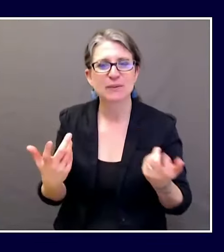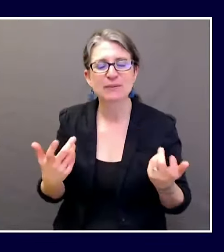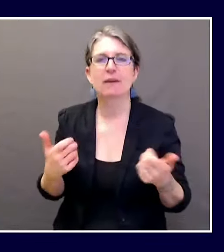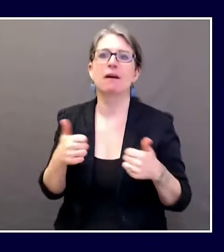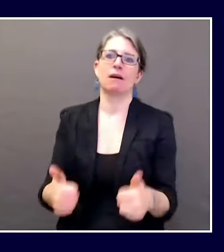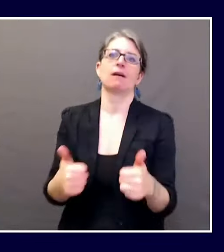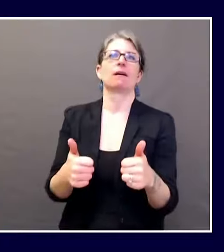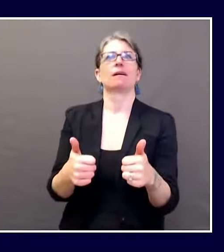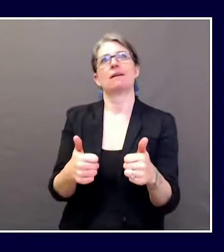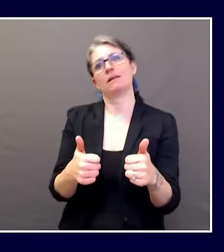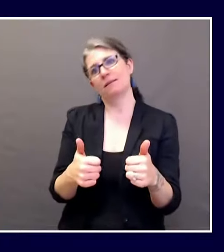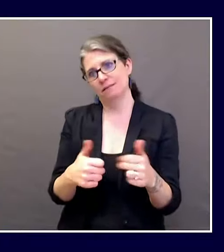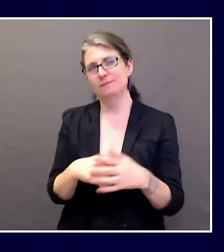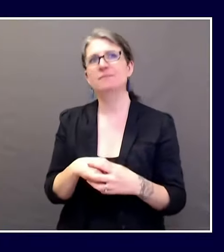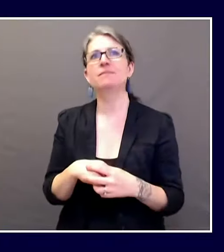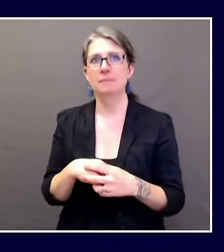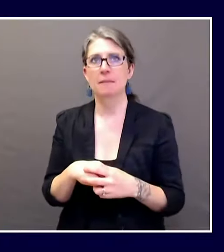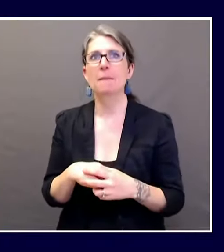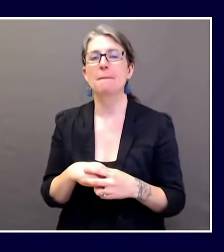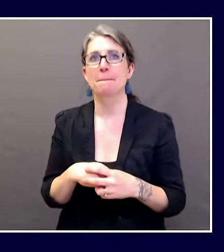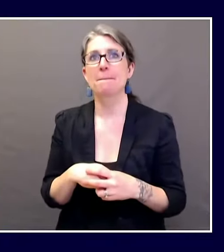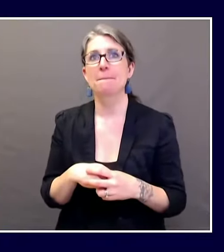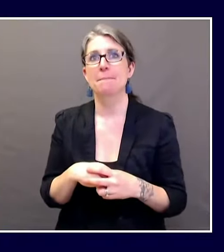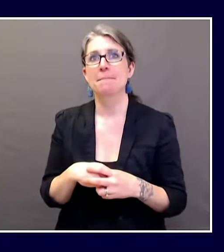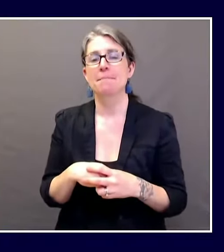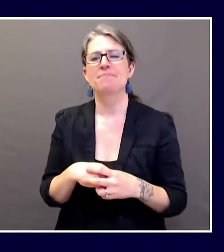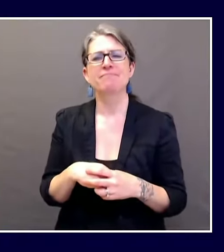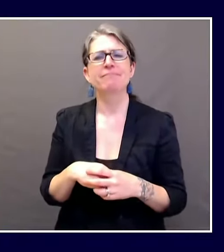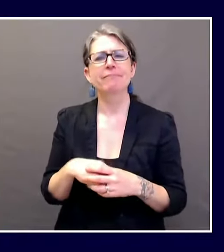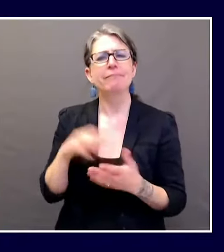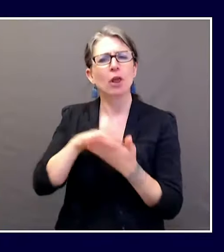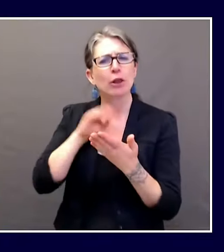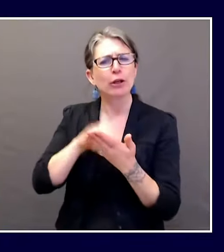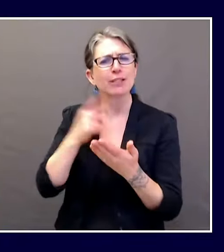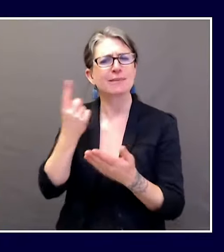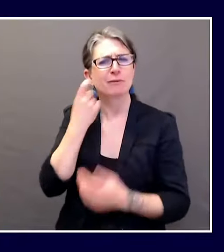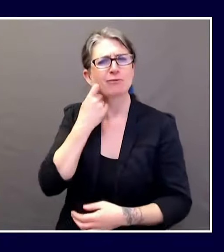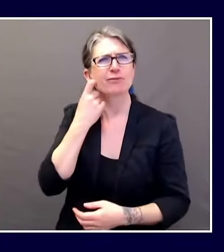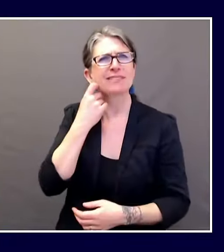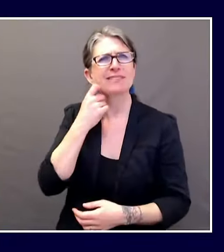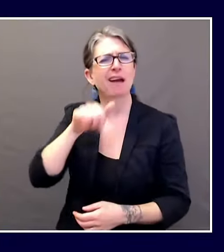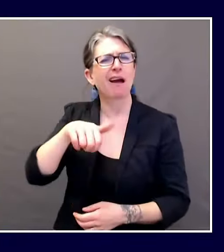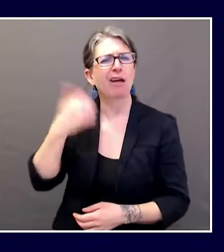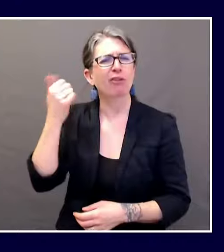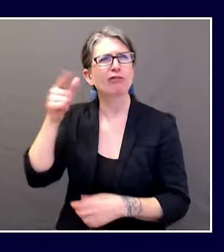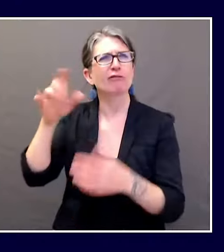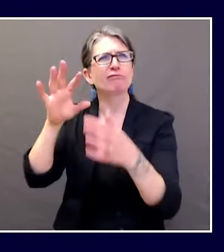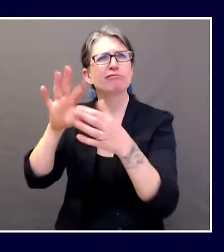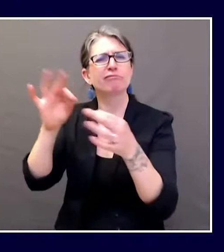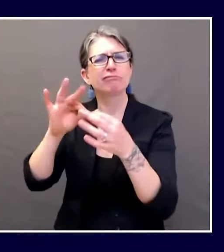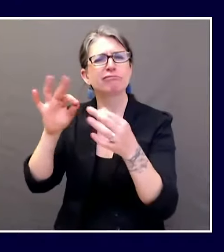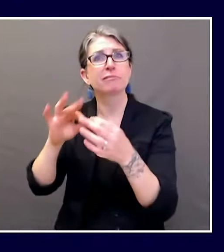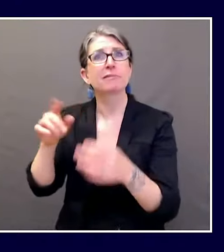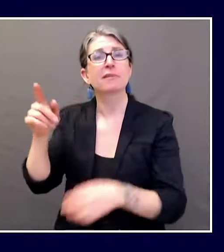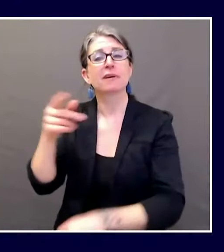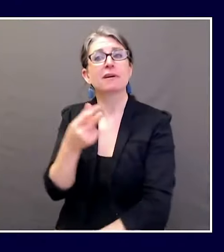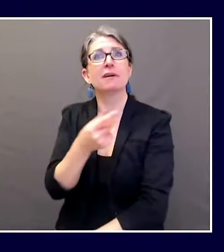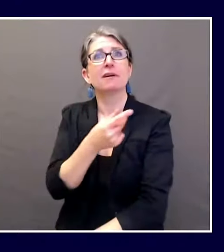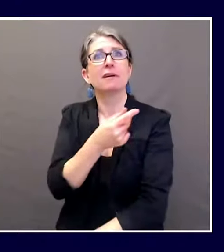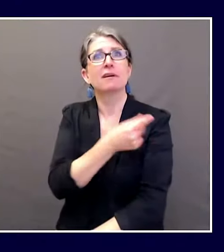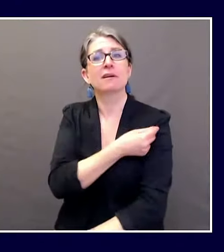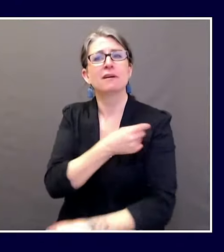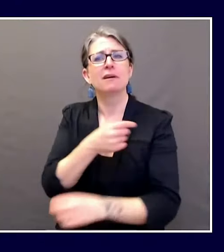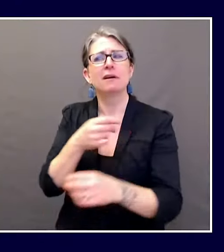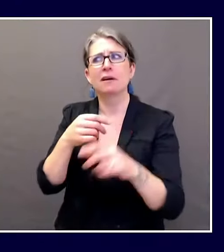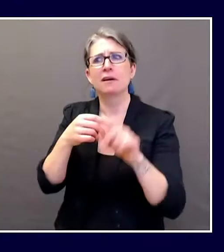as we go into younger age tiers, folks who say, I just want to get my vaccine, I want to get it once, and then I want to get going. And